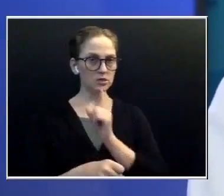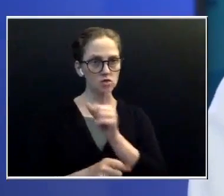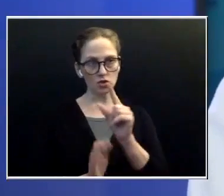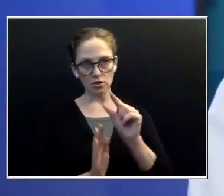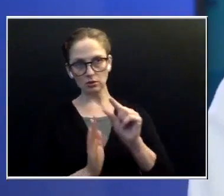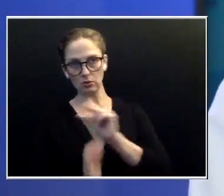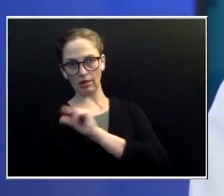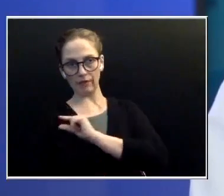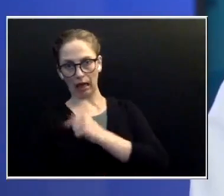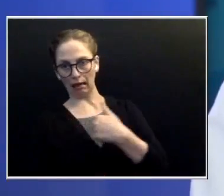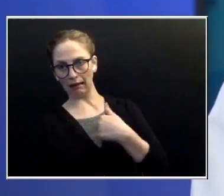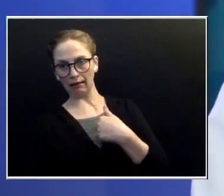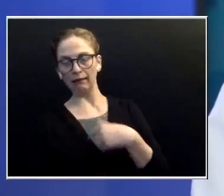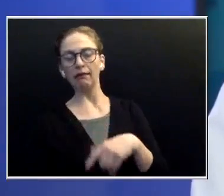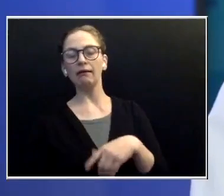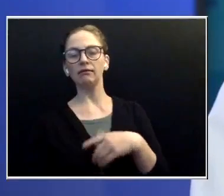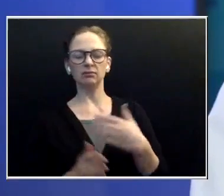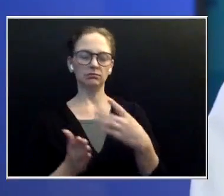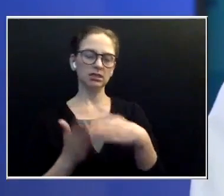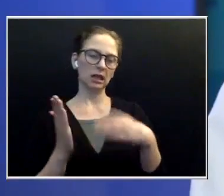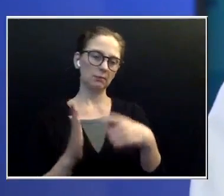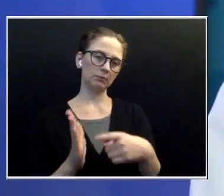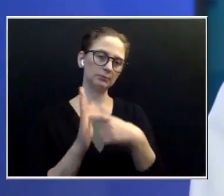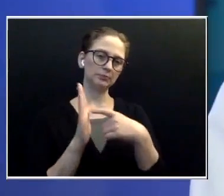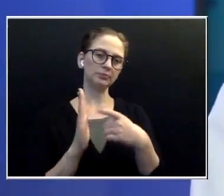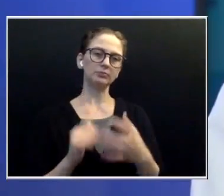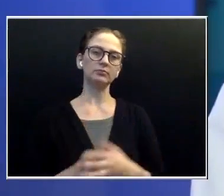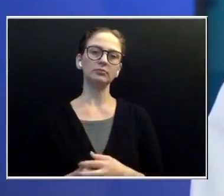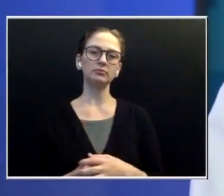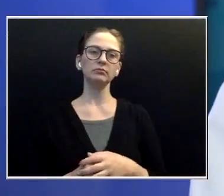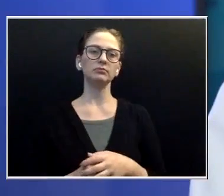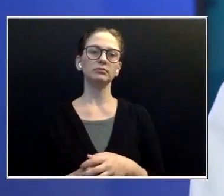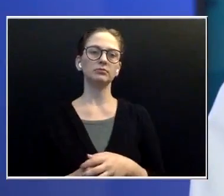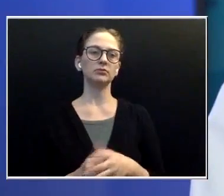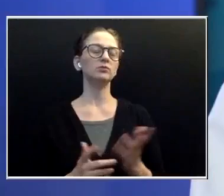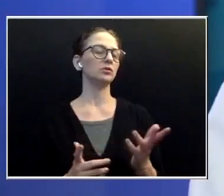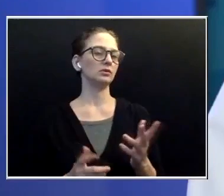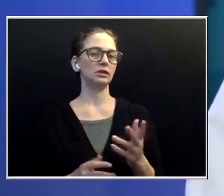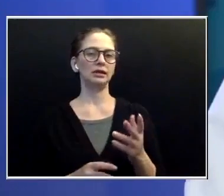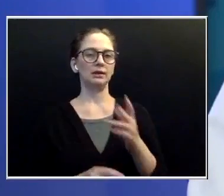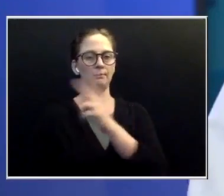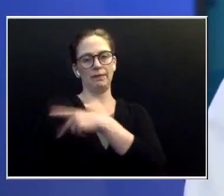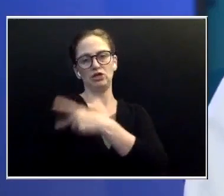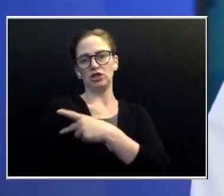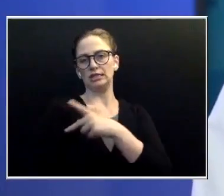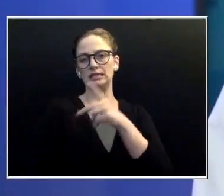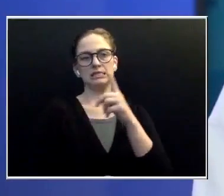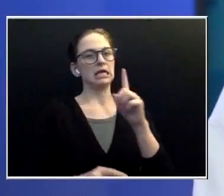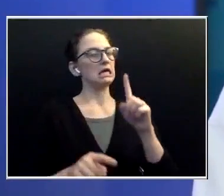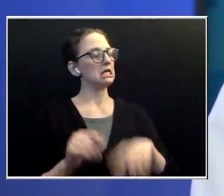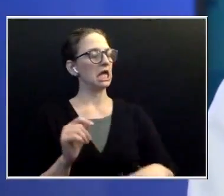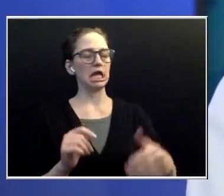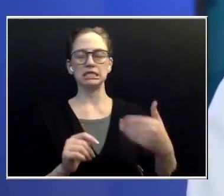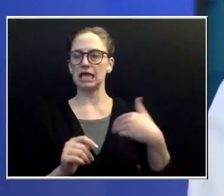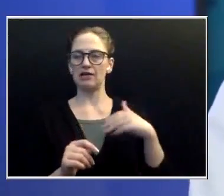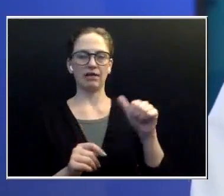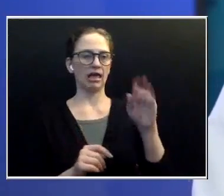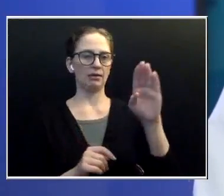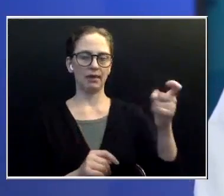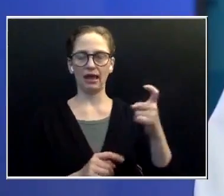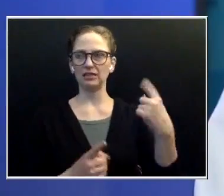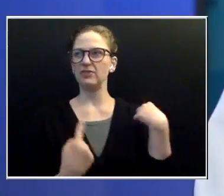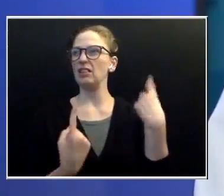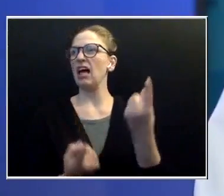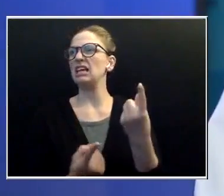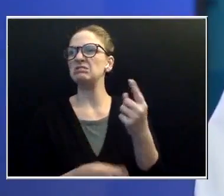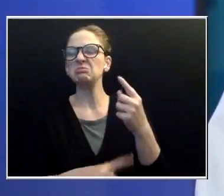that. First of all, actually patients should not have received any antibiotic exposure for the past 3 to 6 months. So again, they have to have actually healthy microbiome, and also they have to